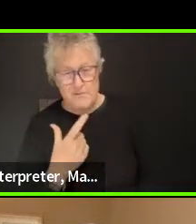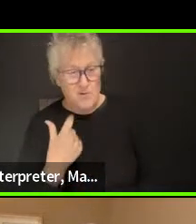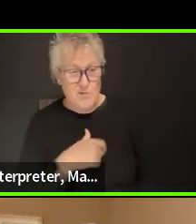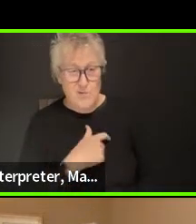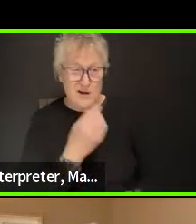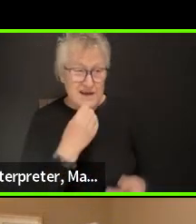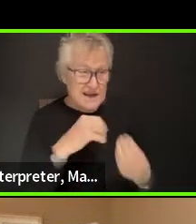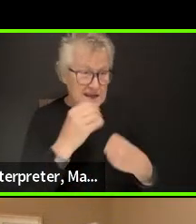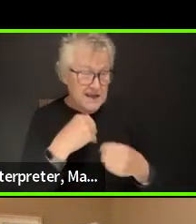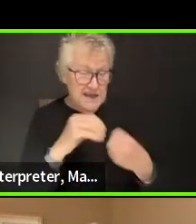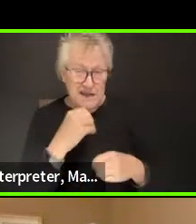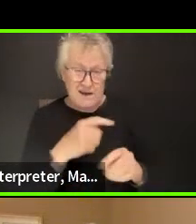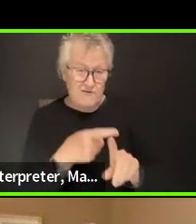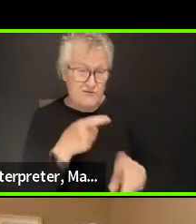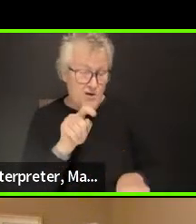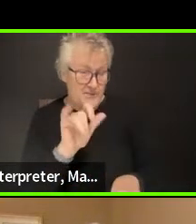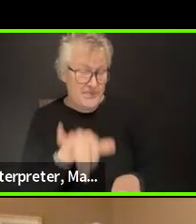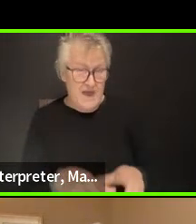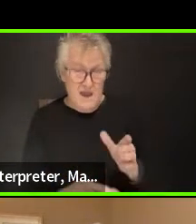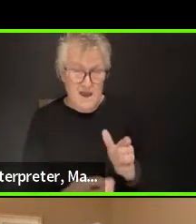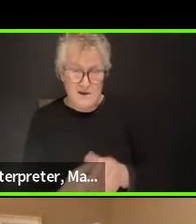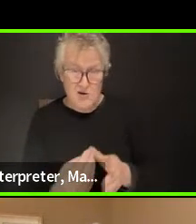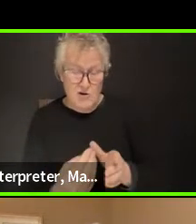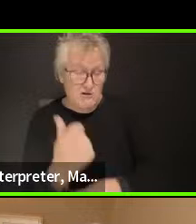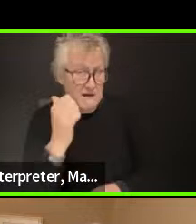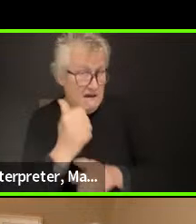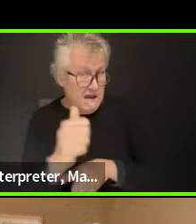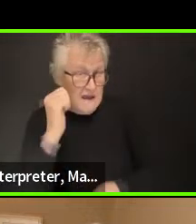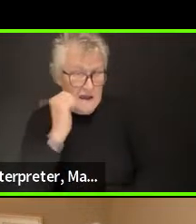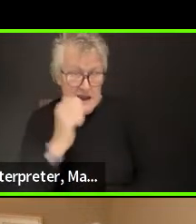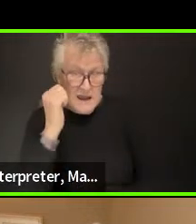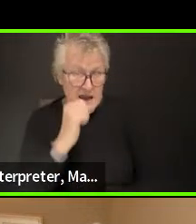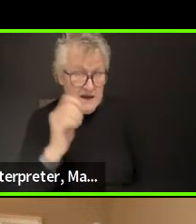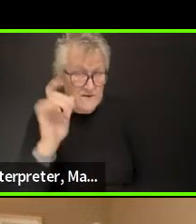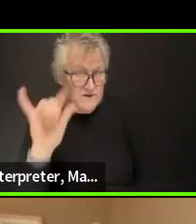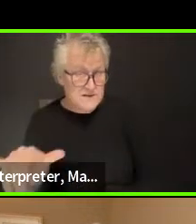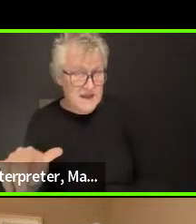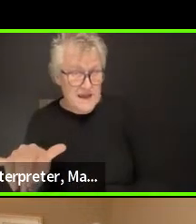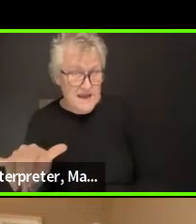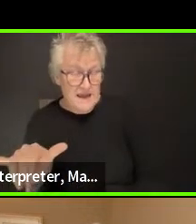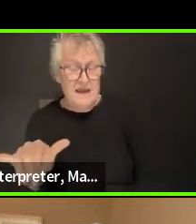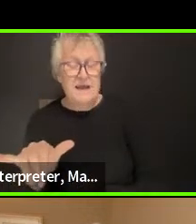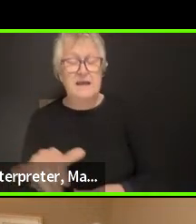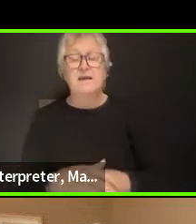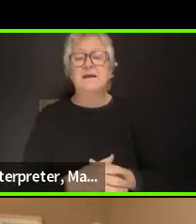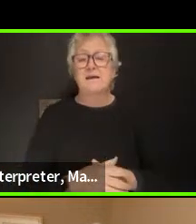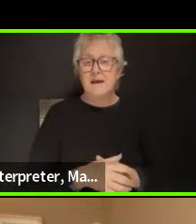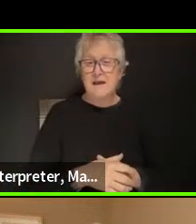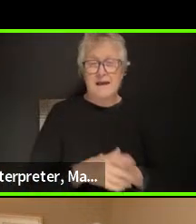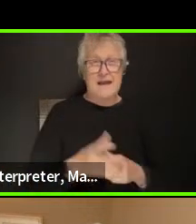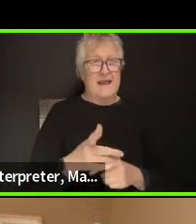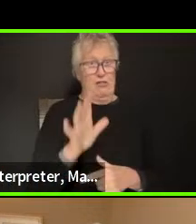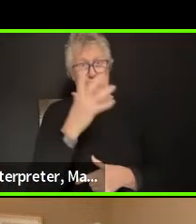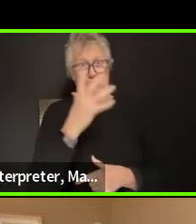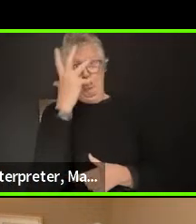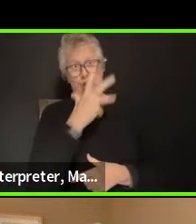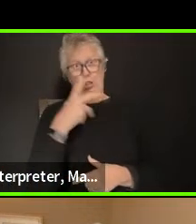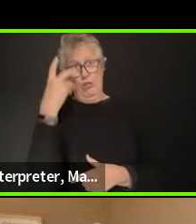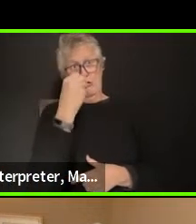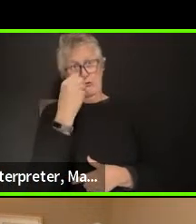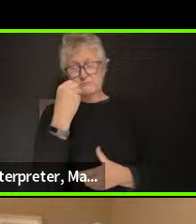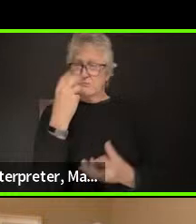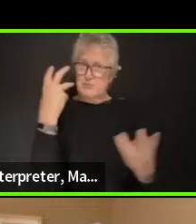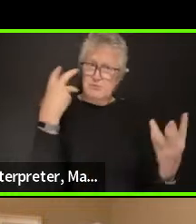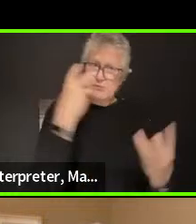our meals, we use some of what we have grown there, and it's looking beautiful, and all the plants are